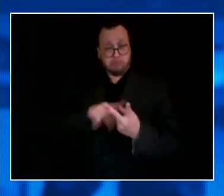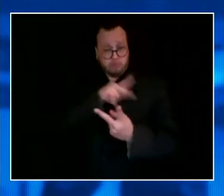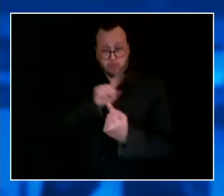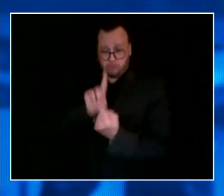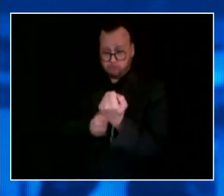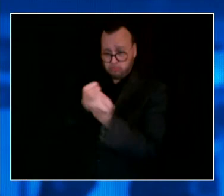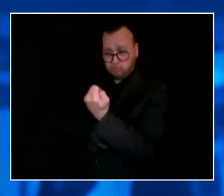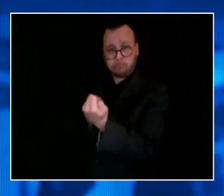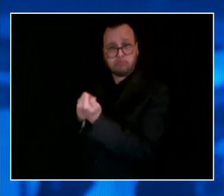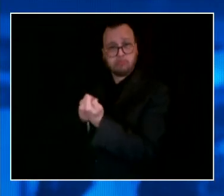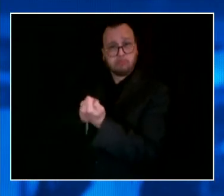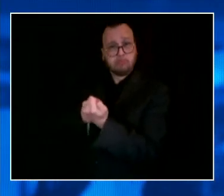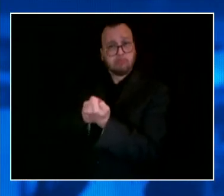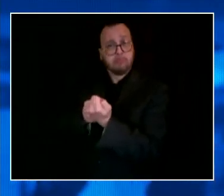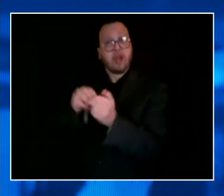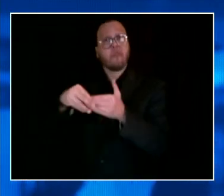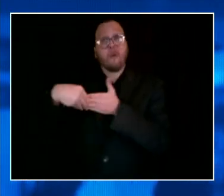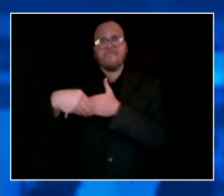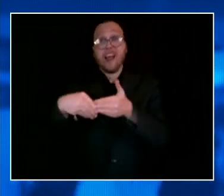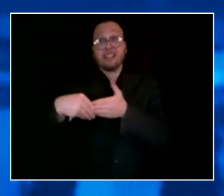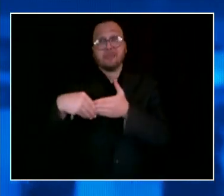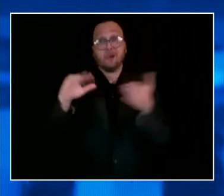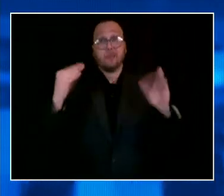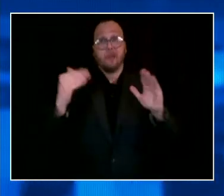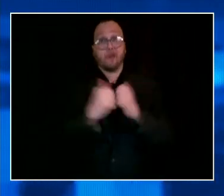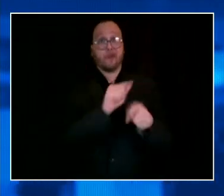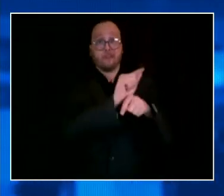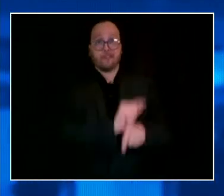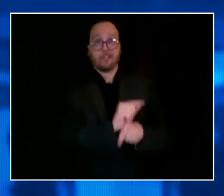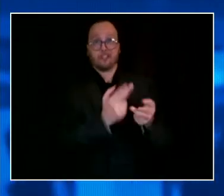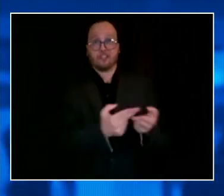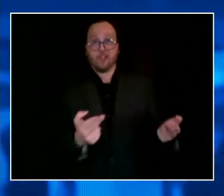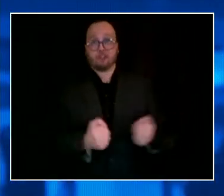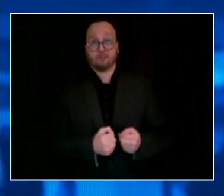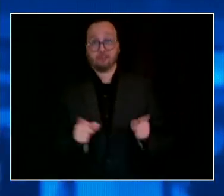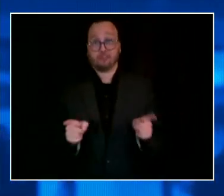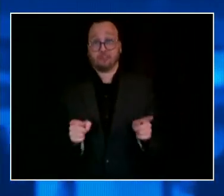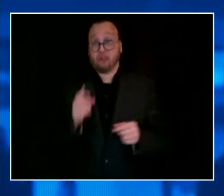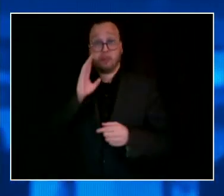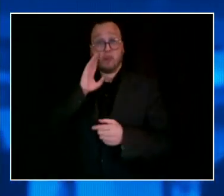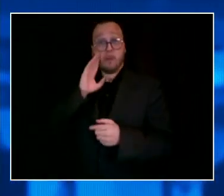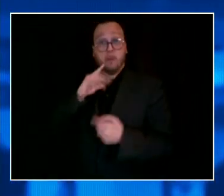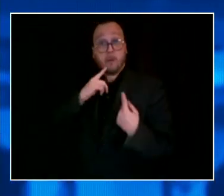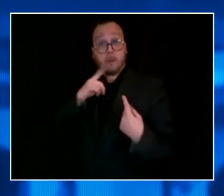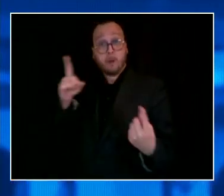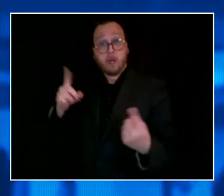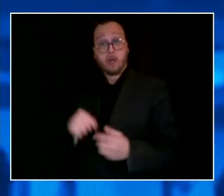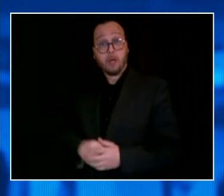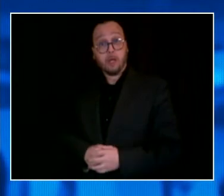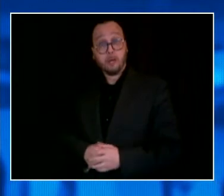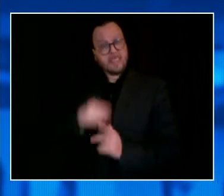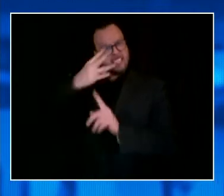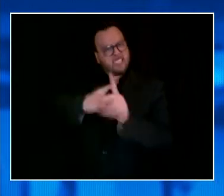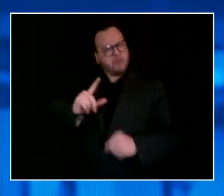more flexibility than a traditional shelter. And you know what? It worked. 6 months later,